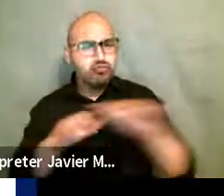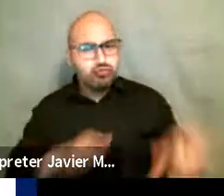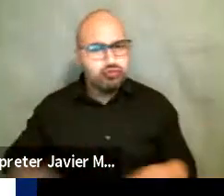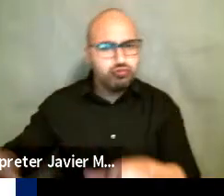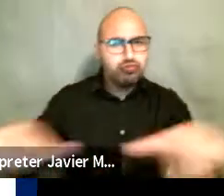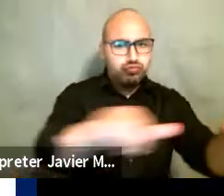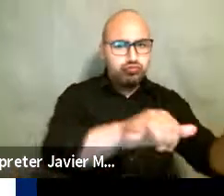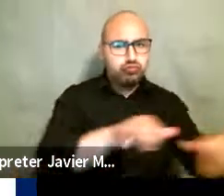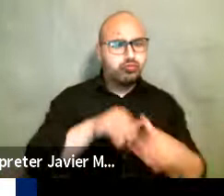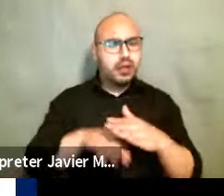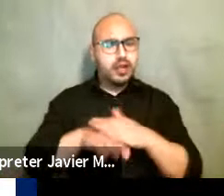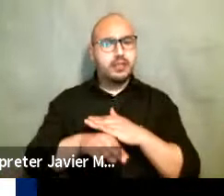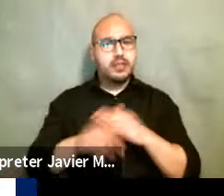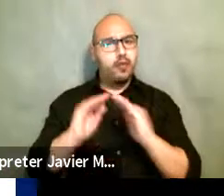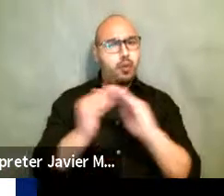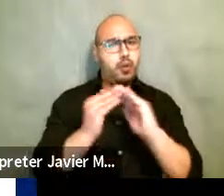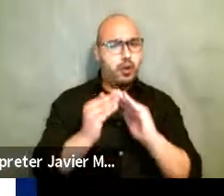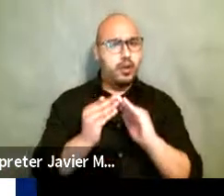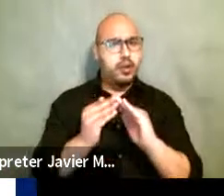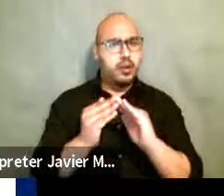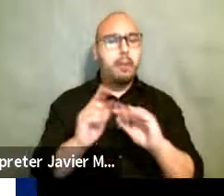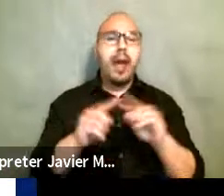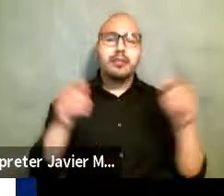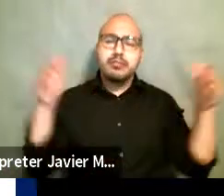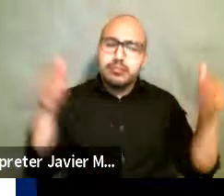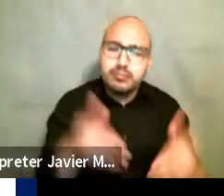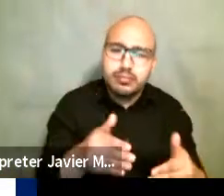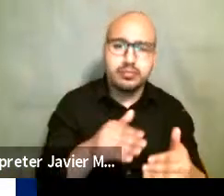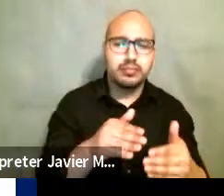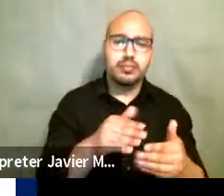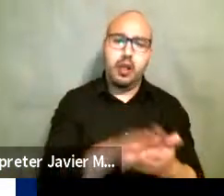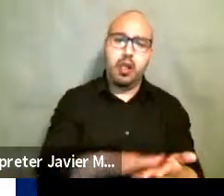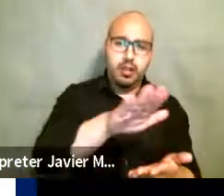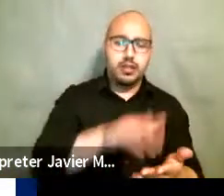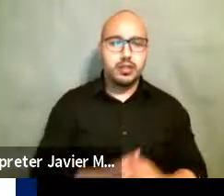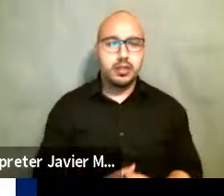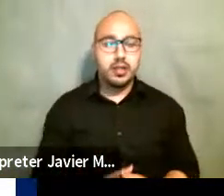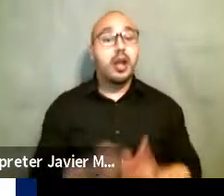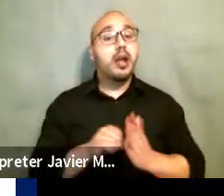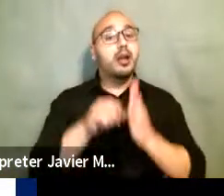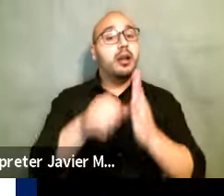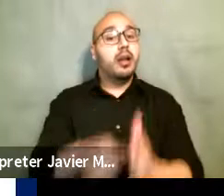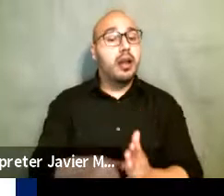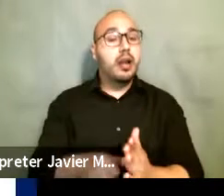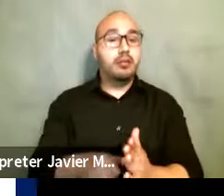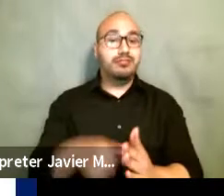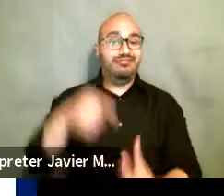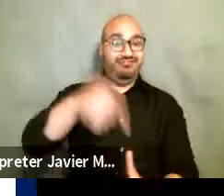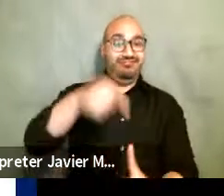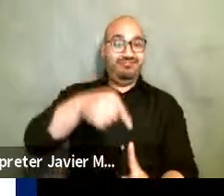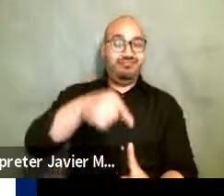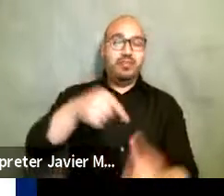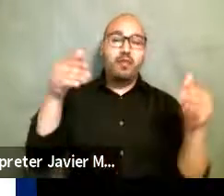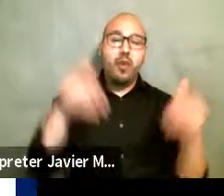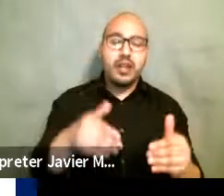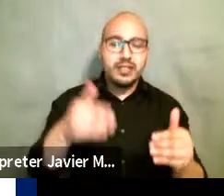to the community as a whole, Fresno County as a whole. Again, our main focus is to just spread